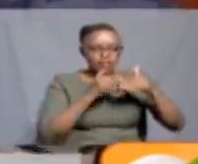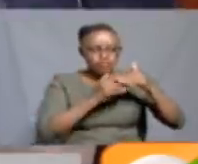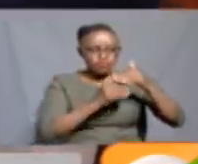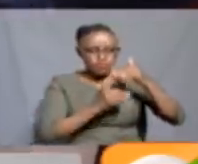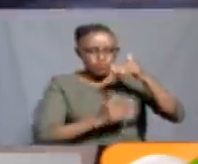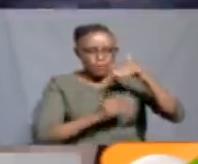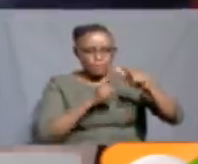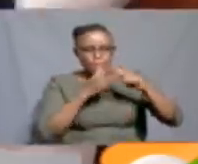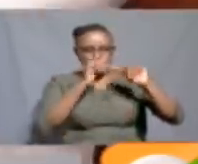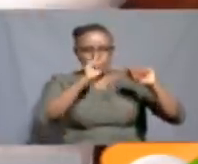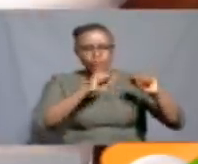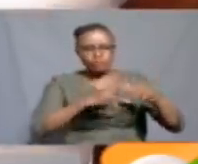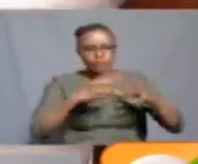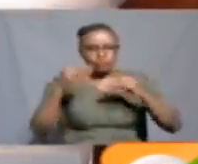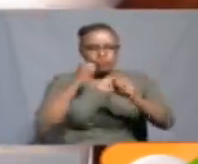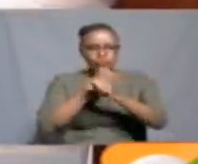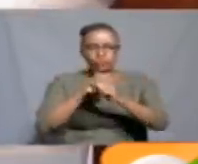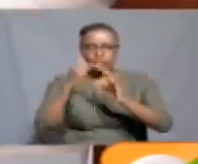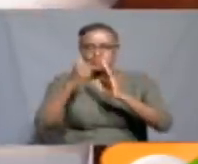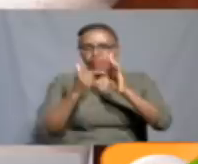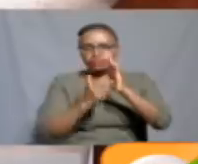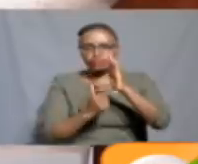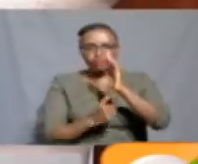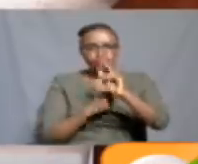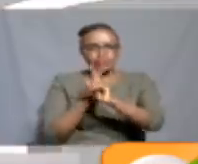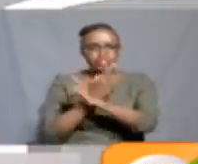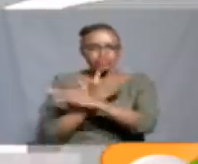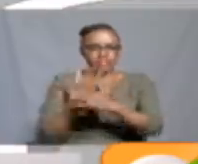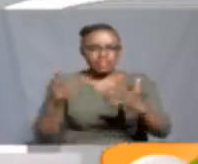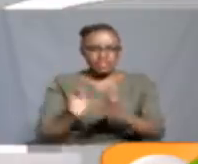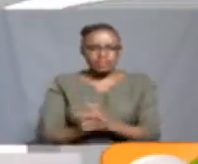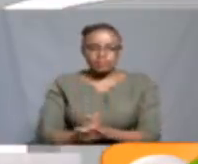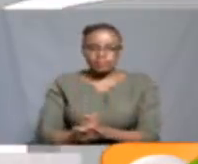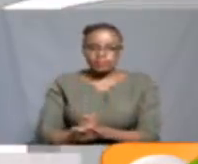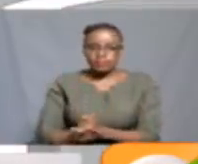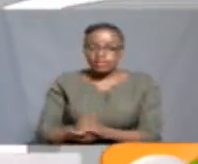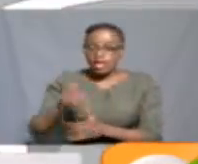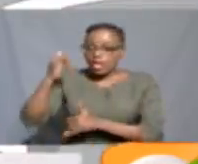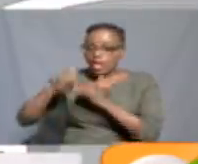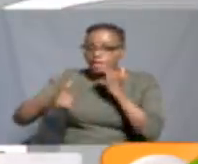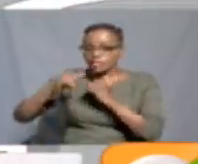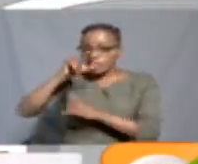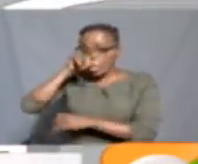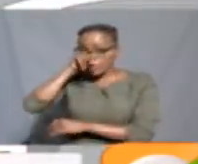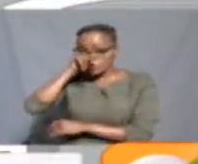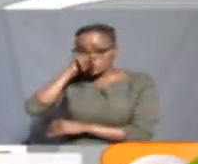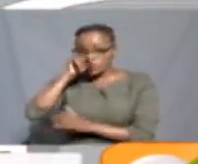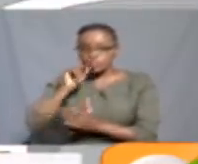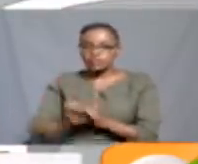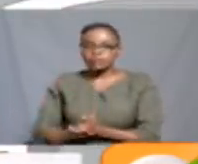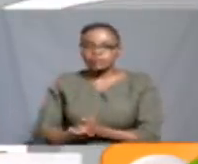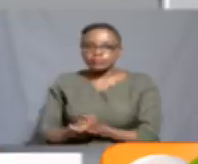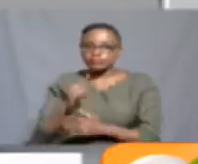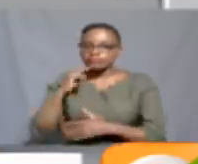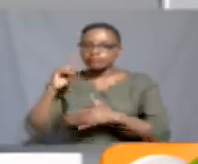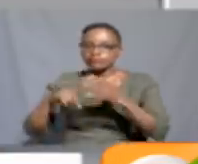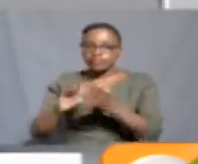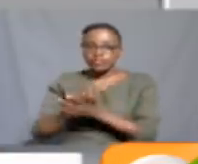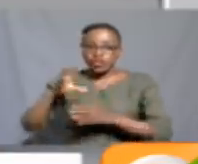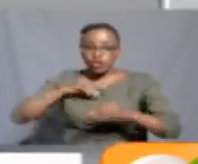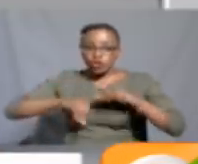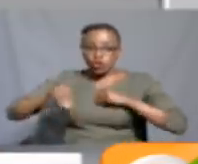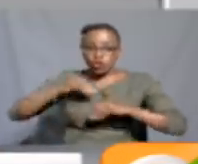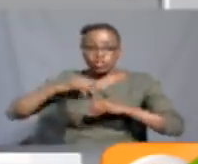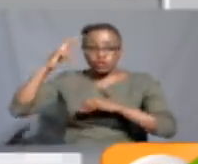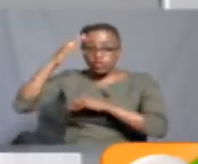call, I'm this, I'm that, I'm that. Well done. Last tweet here, Le Christophe says, corruption